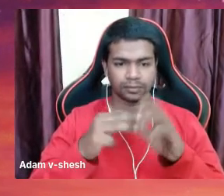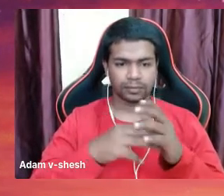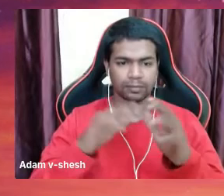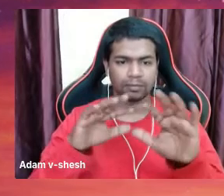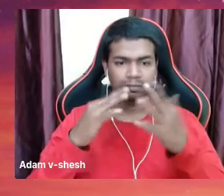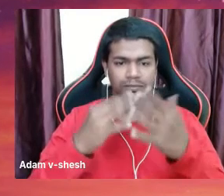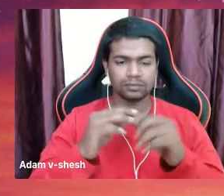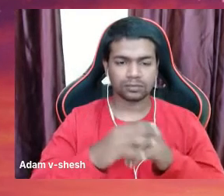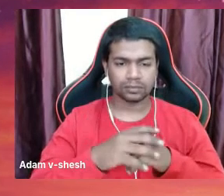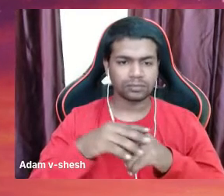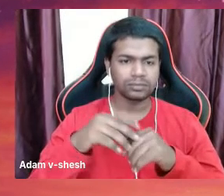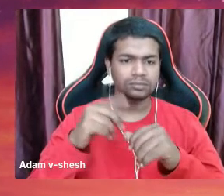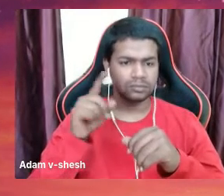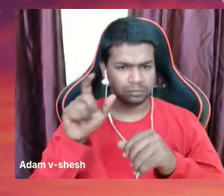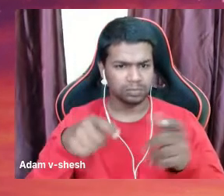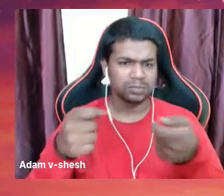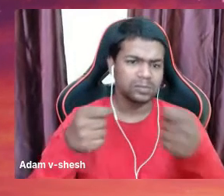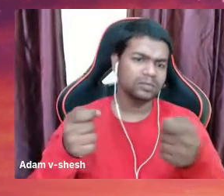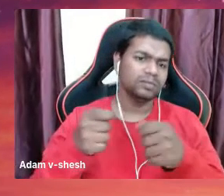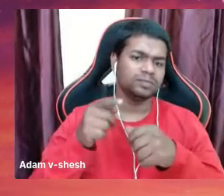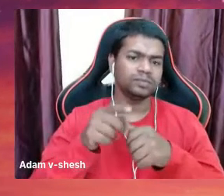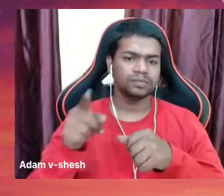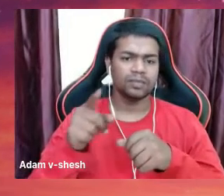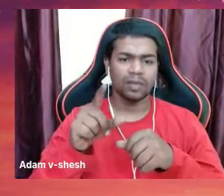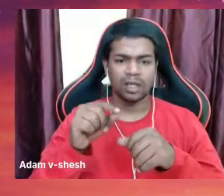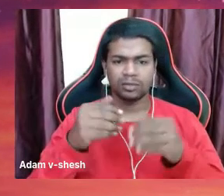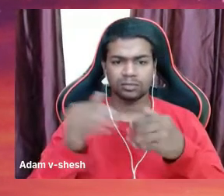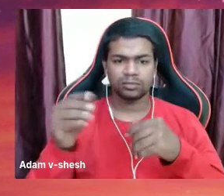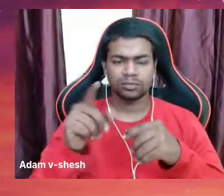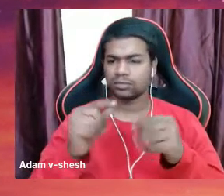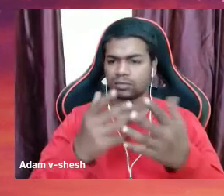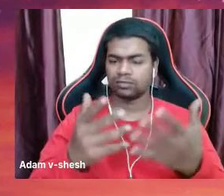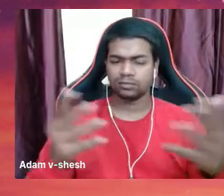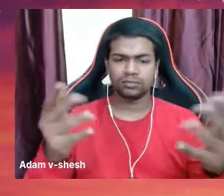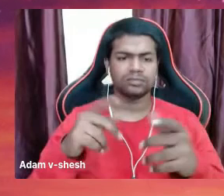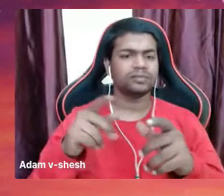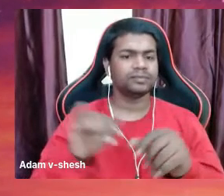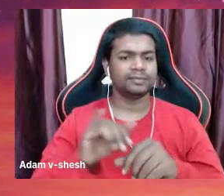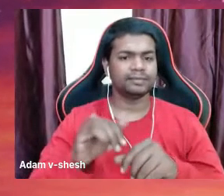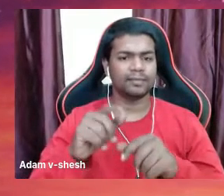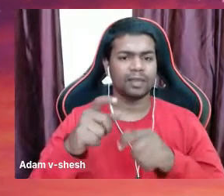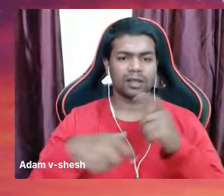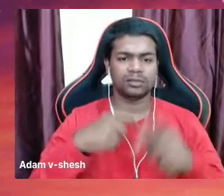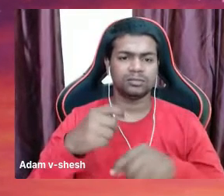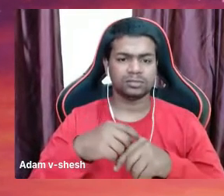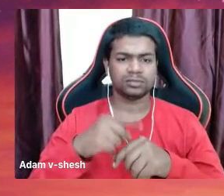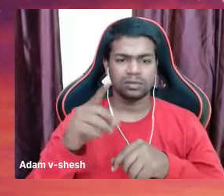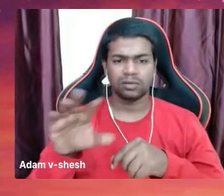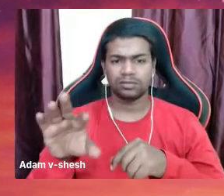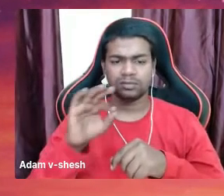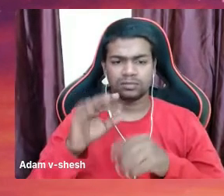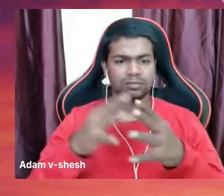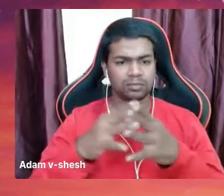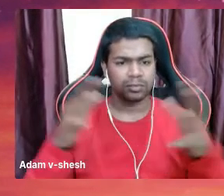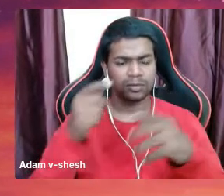entrepreneurs are maturing. They are not going after 10 things or 10 products in the same company. They are picking one big